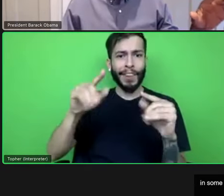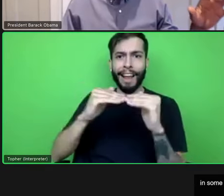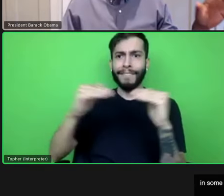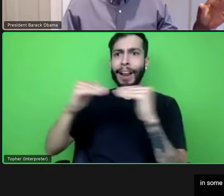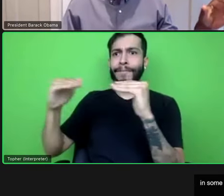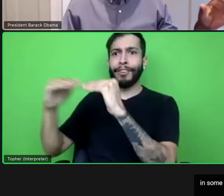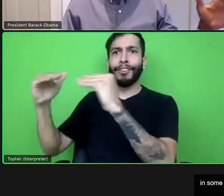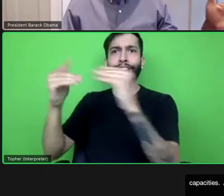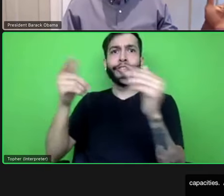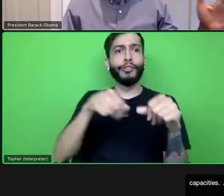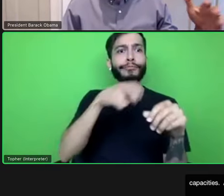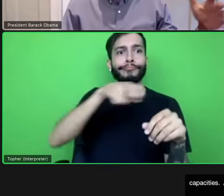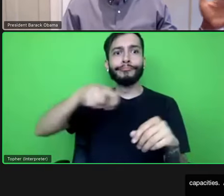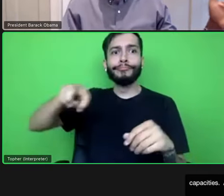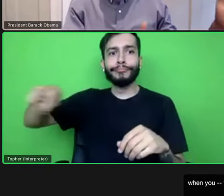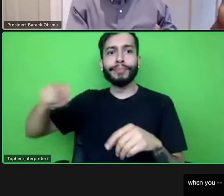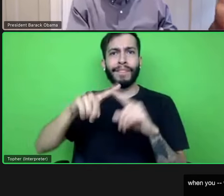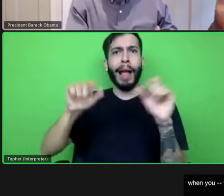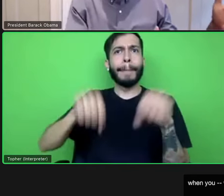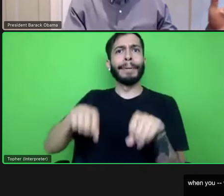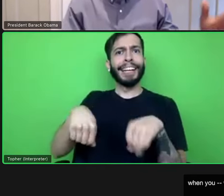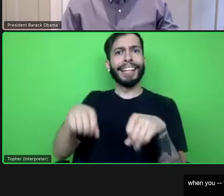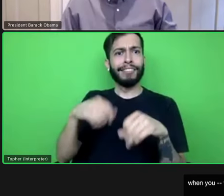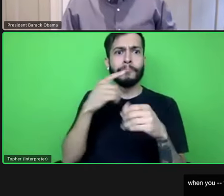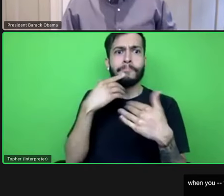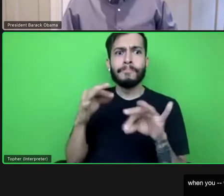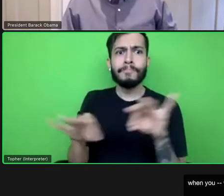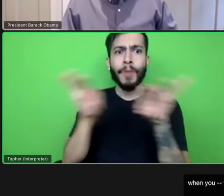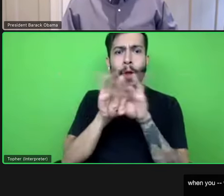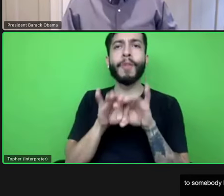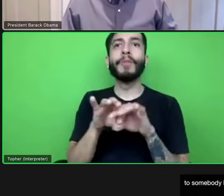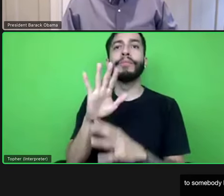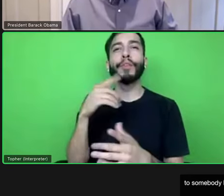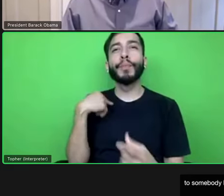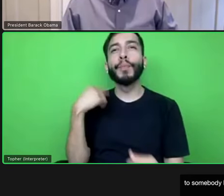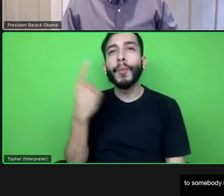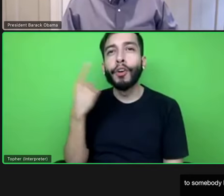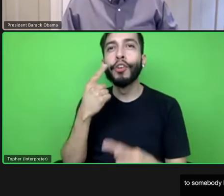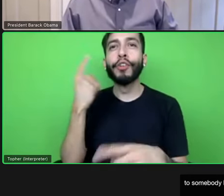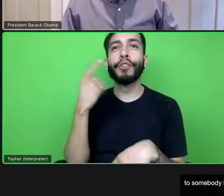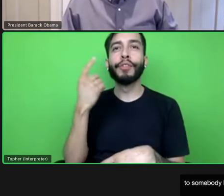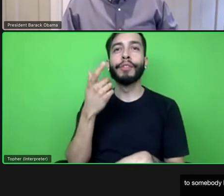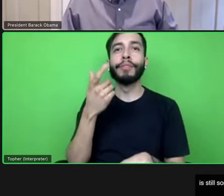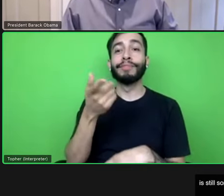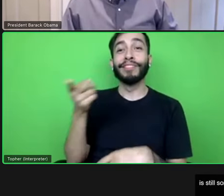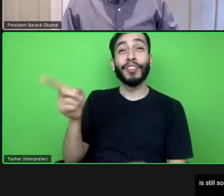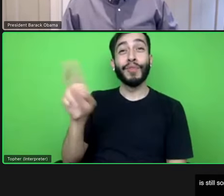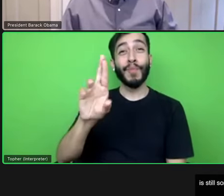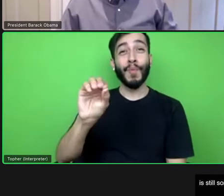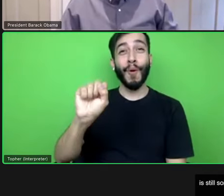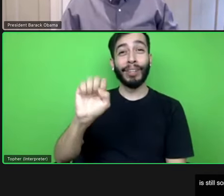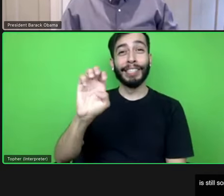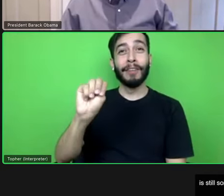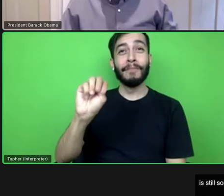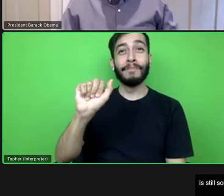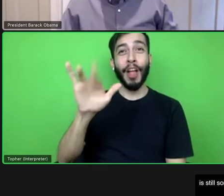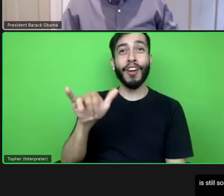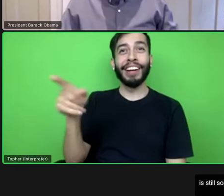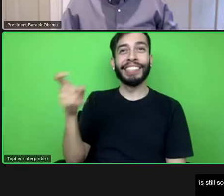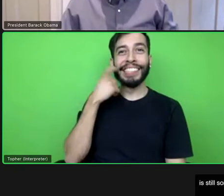when you're talking to somebody like a Rosemary who's still sort of at the start of her career, and I think this is